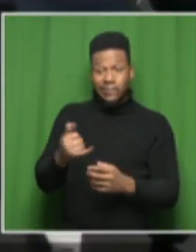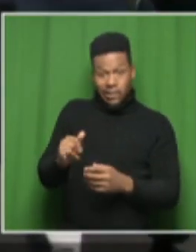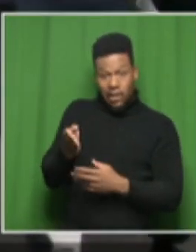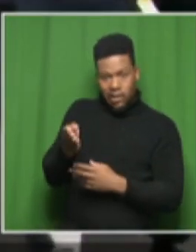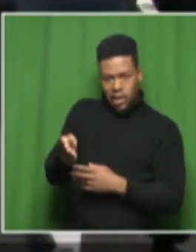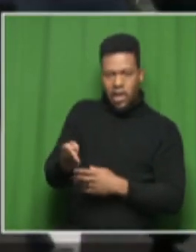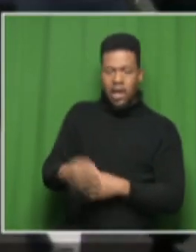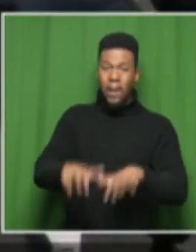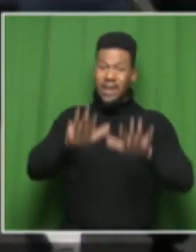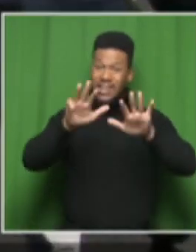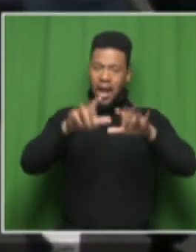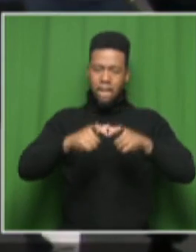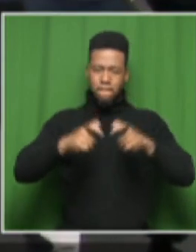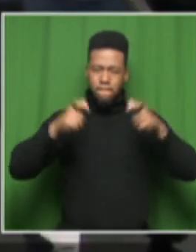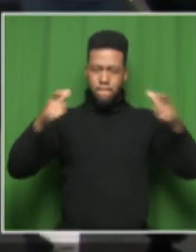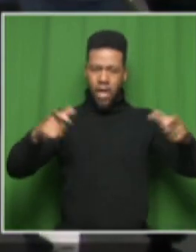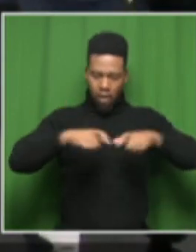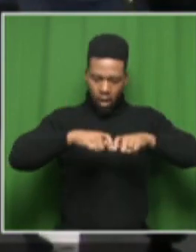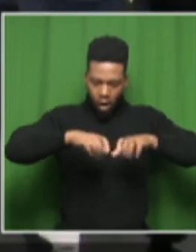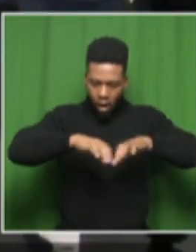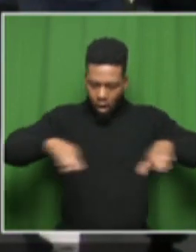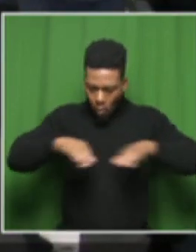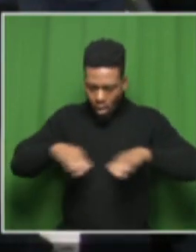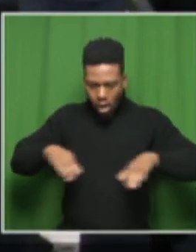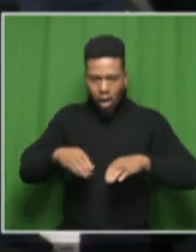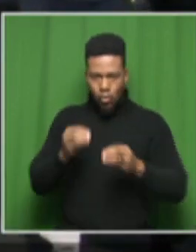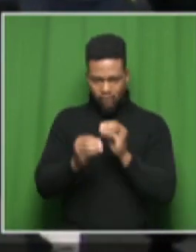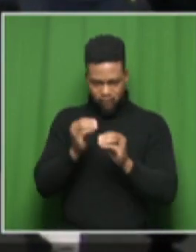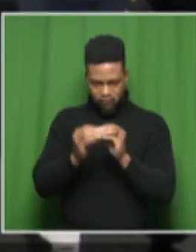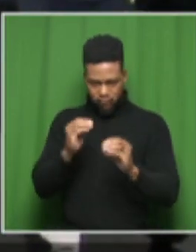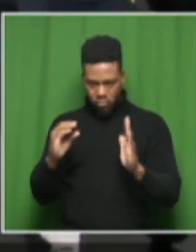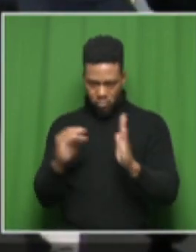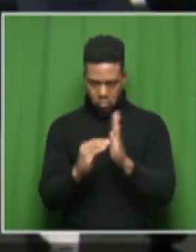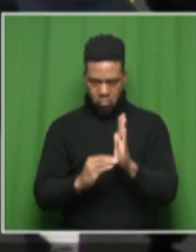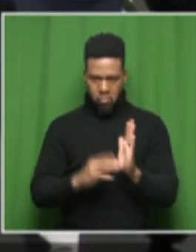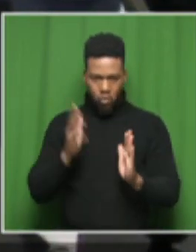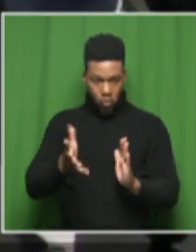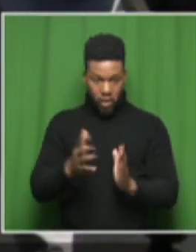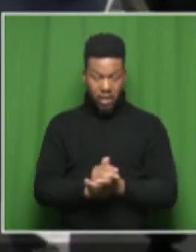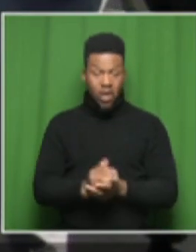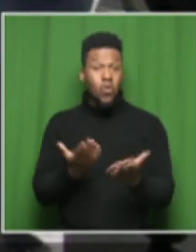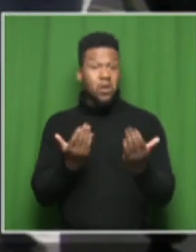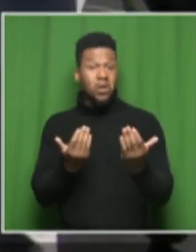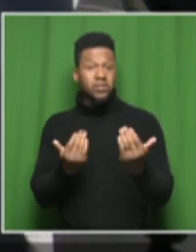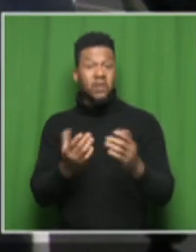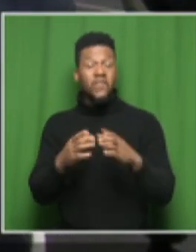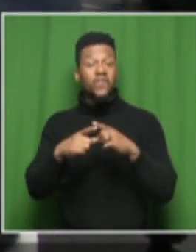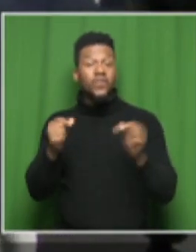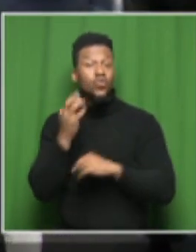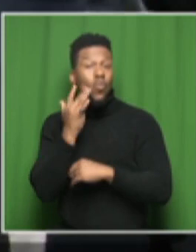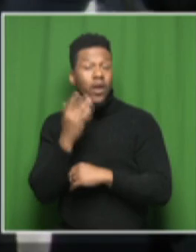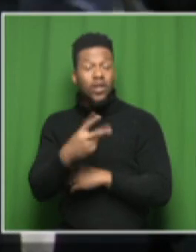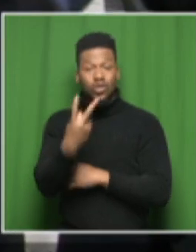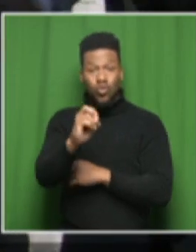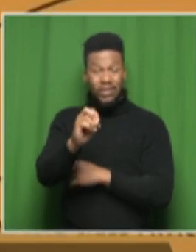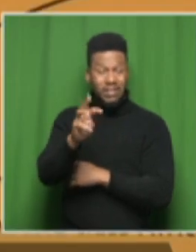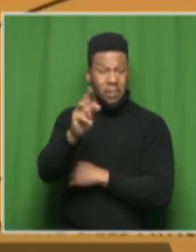replaced. 23 million rand has been set aside for the restoration work, expected to be concluded by the 20th of